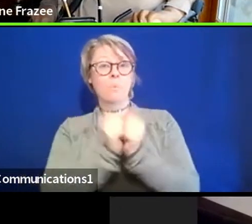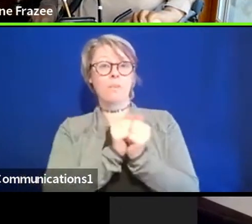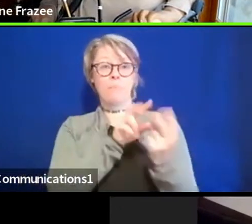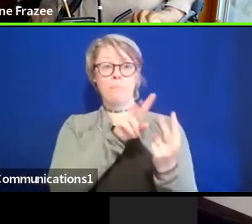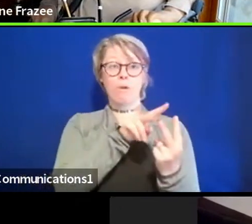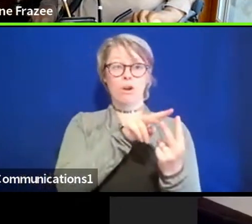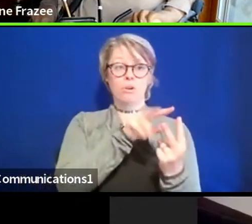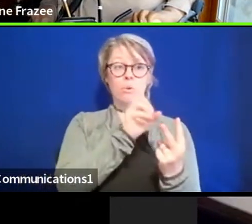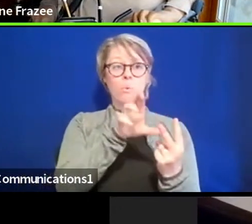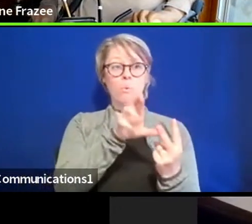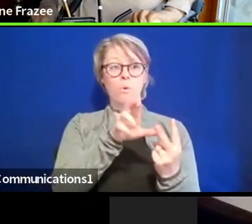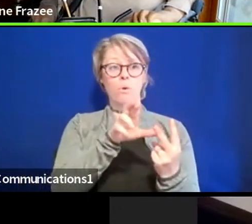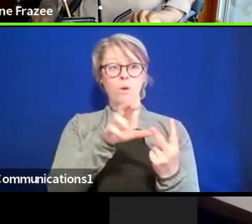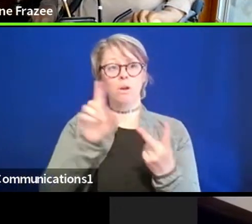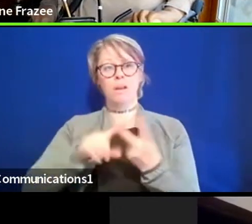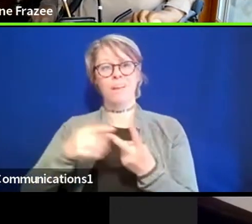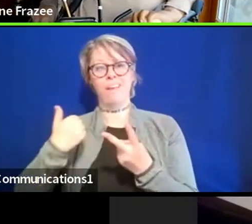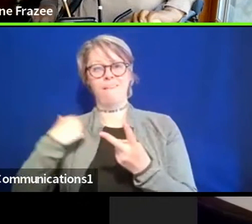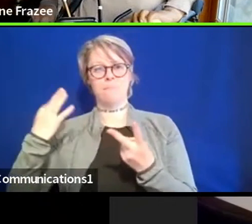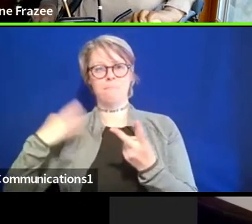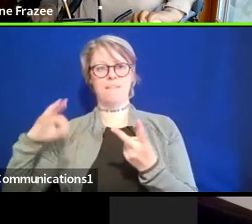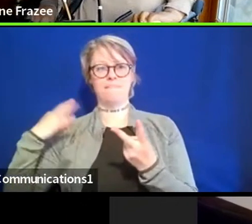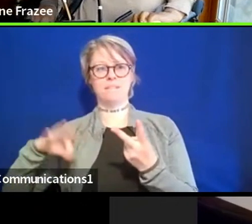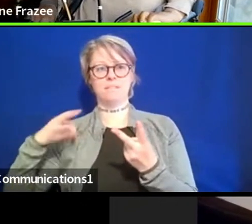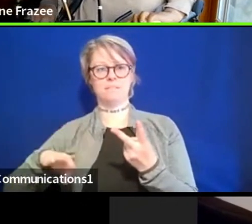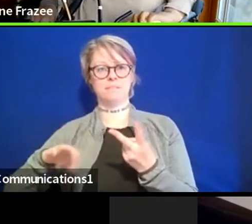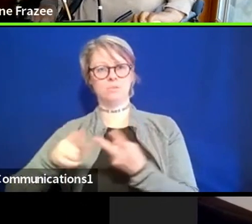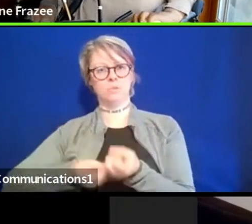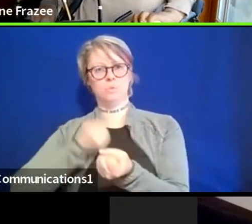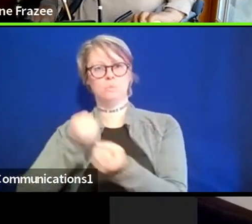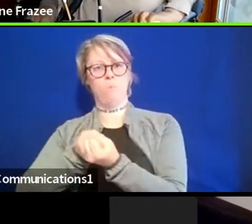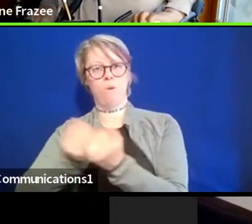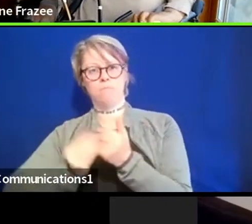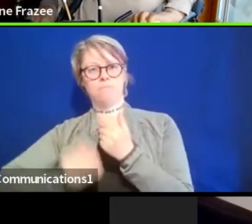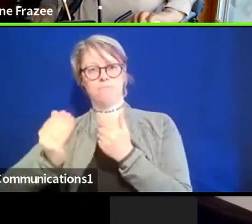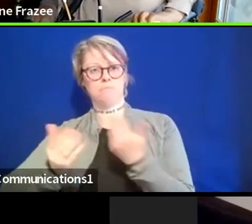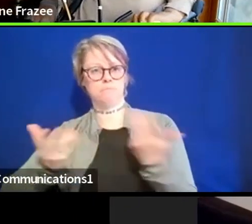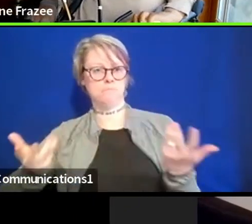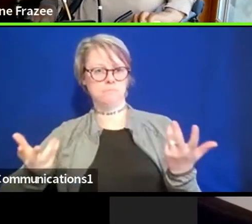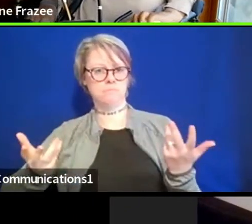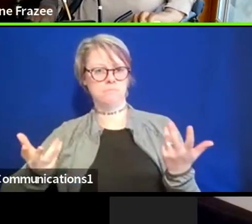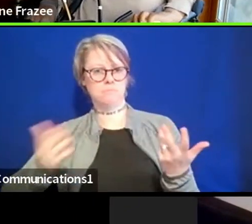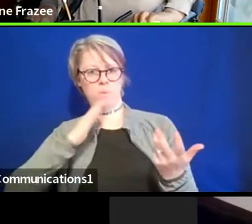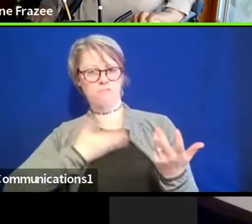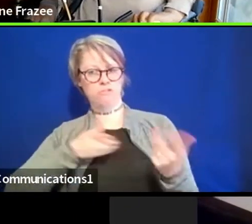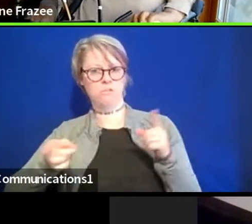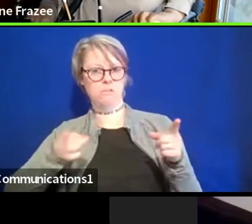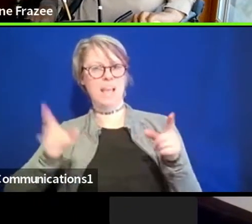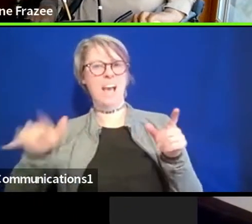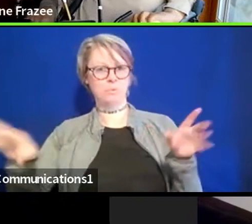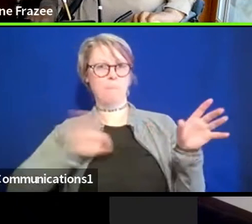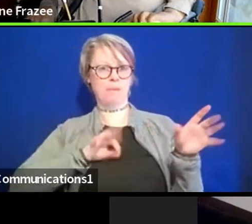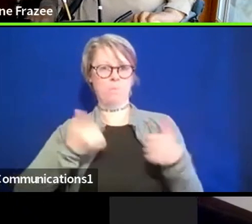or to have benefits and be able to support her life with her daughter. She's